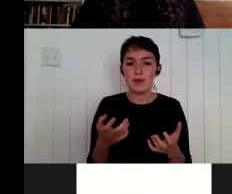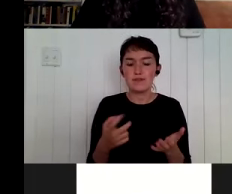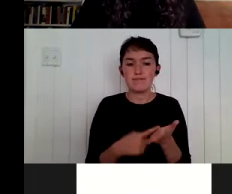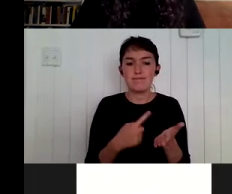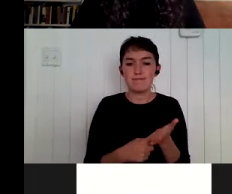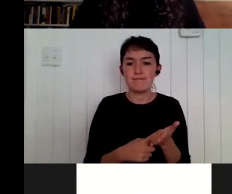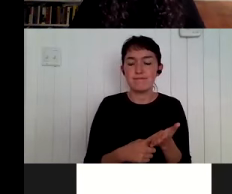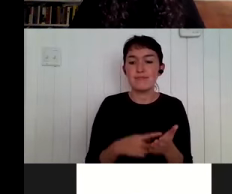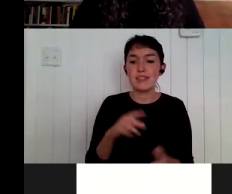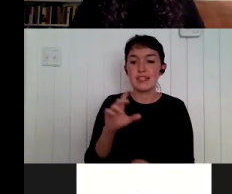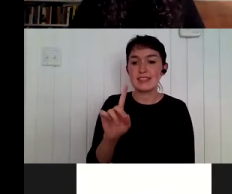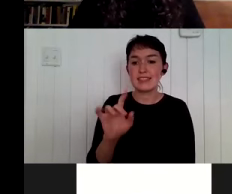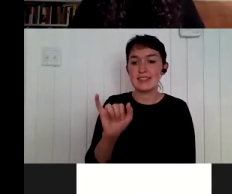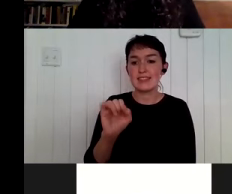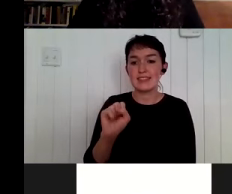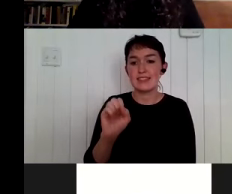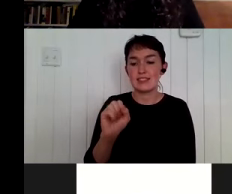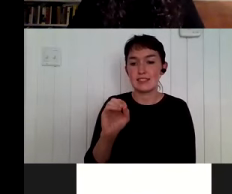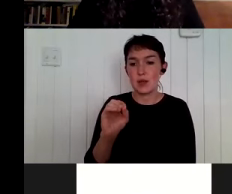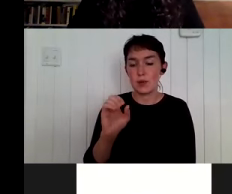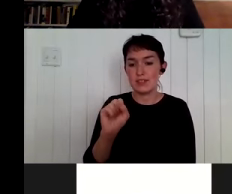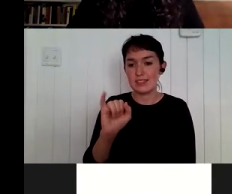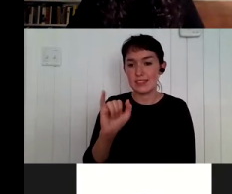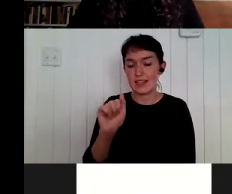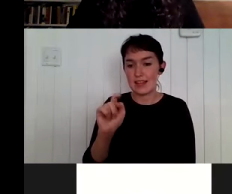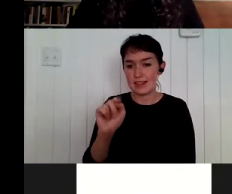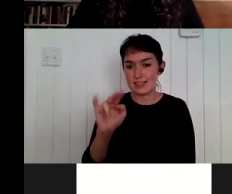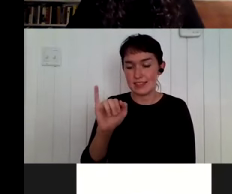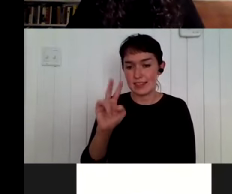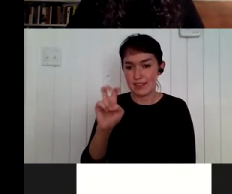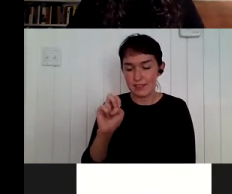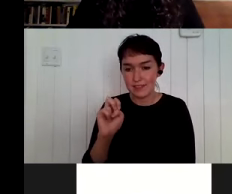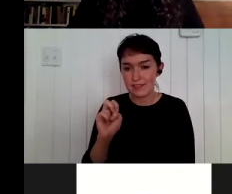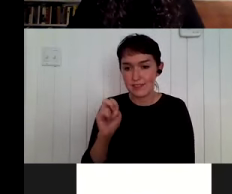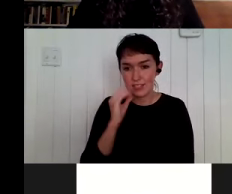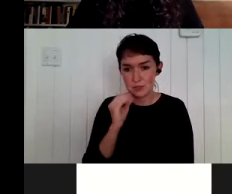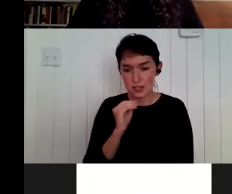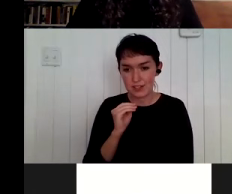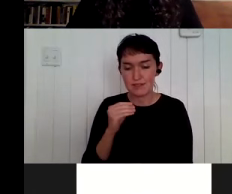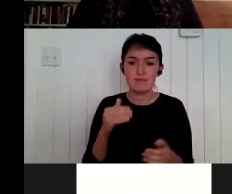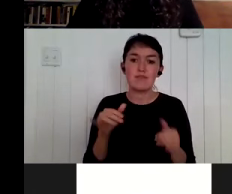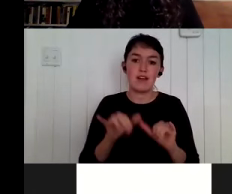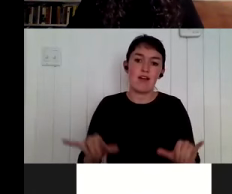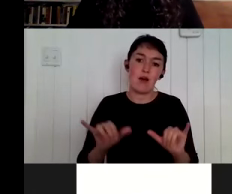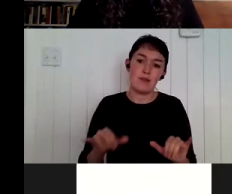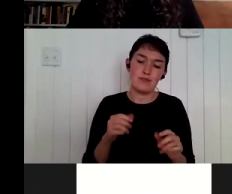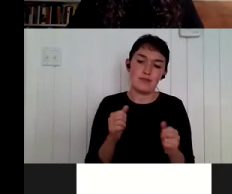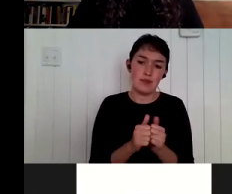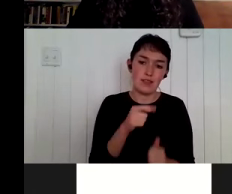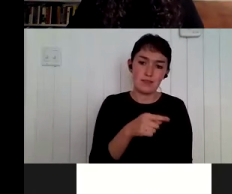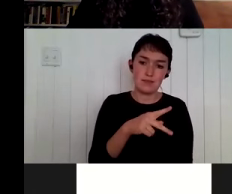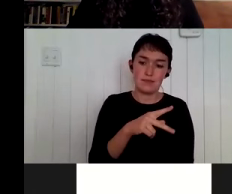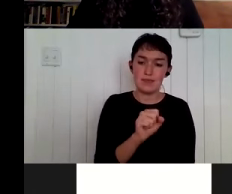dissociative experience. This is a really common feature of psychosis. It's also very prevalent in other diagnoses